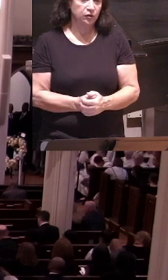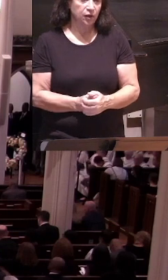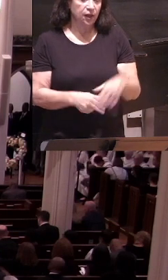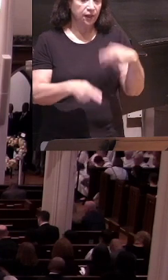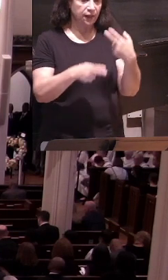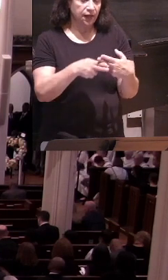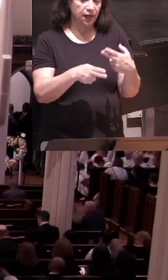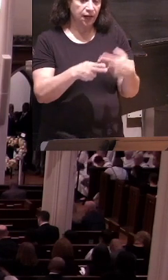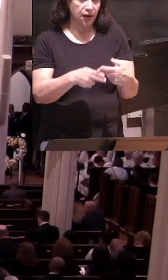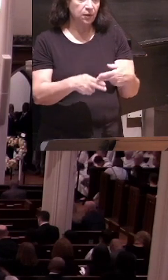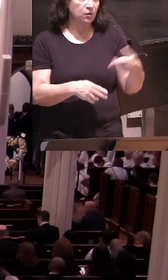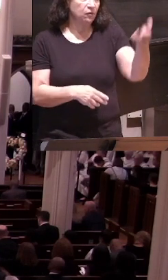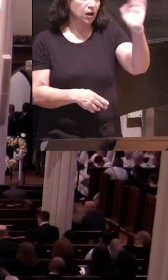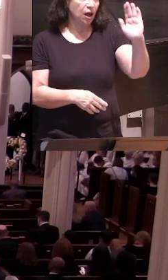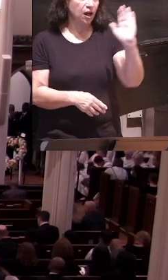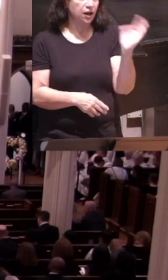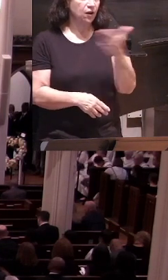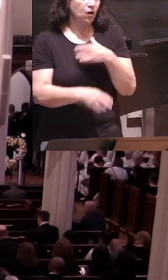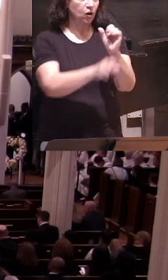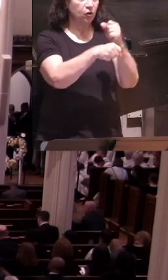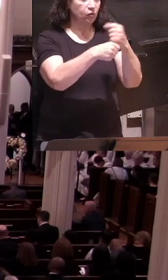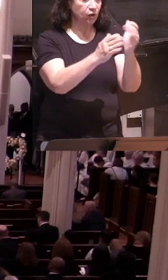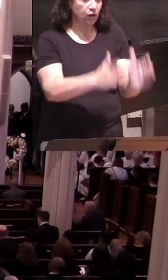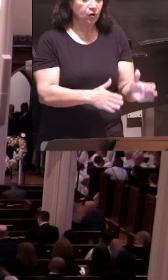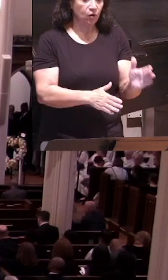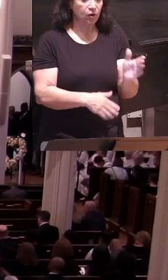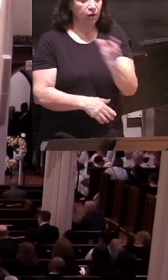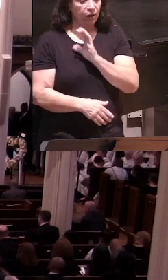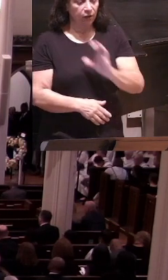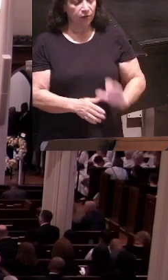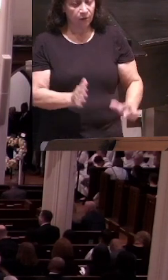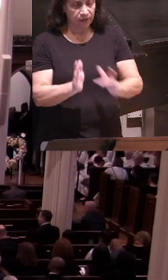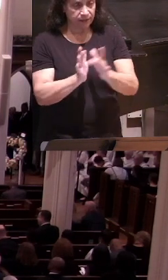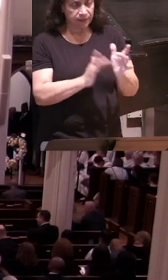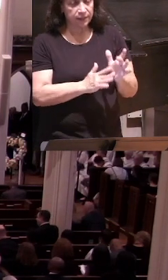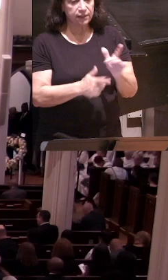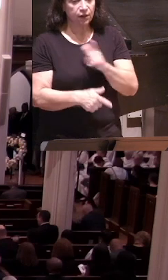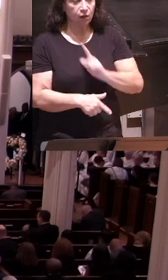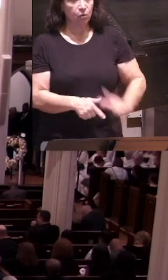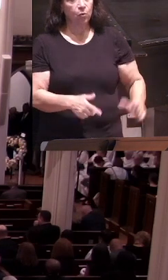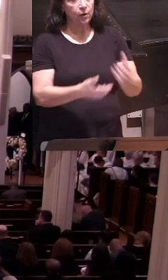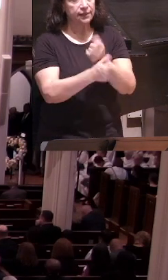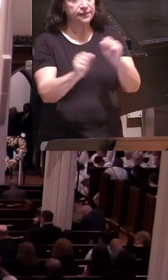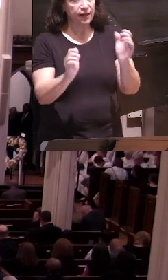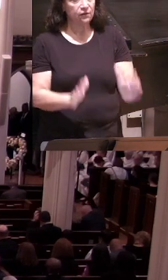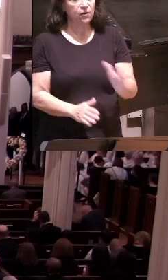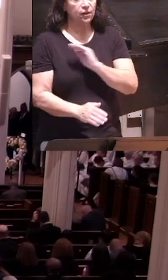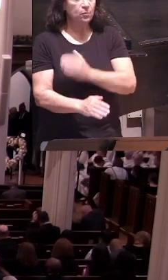In the name of God, our Creator, Jesus Christ, our Lord and Savior, and by the power of the